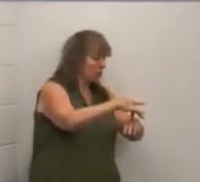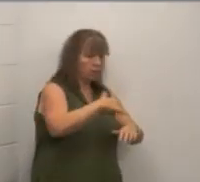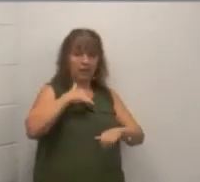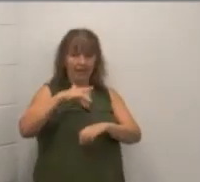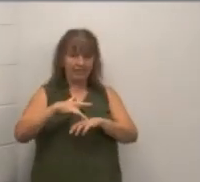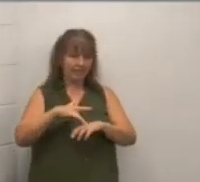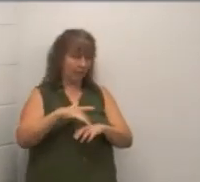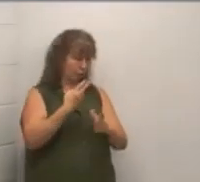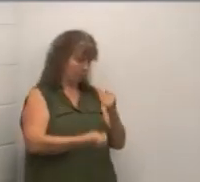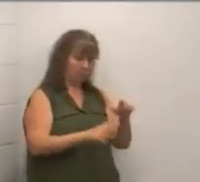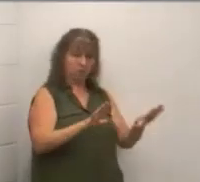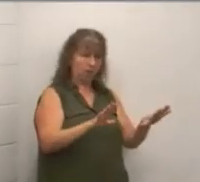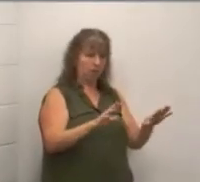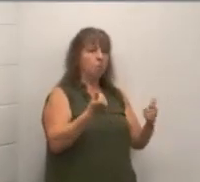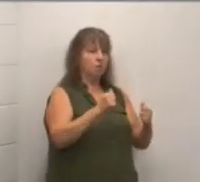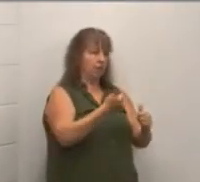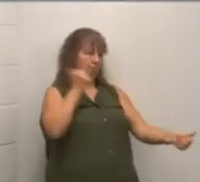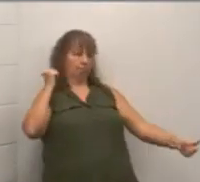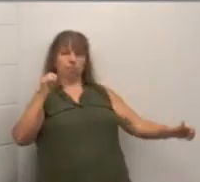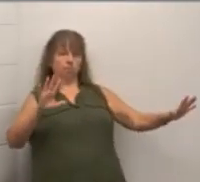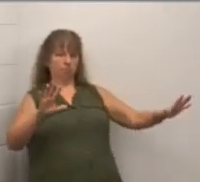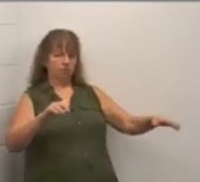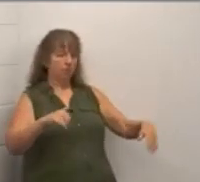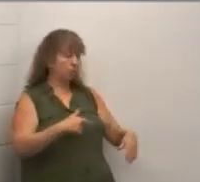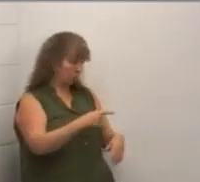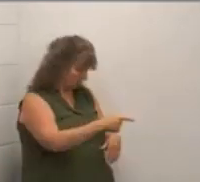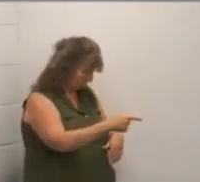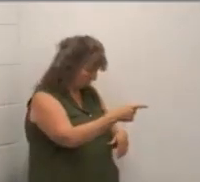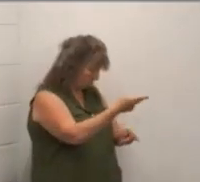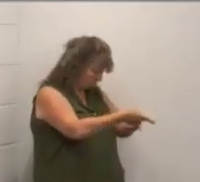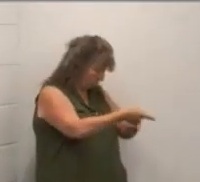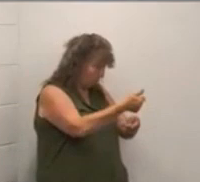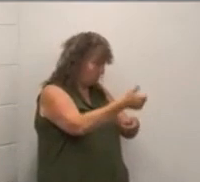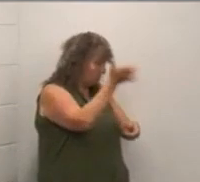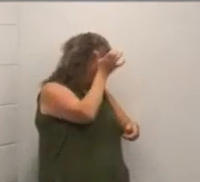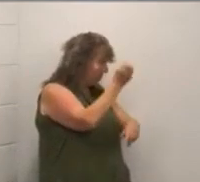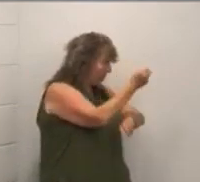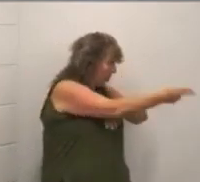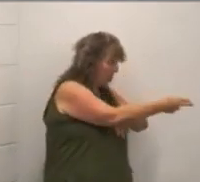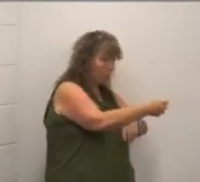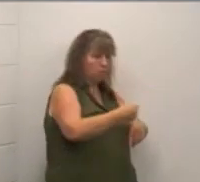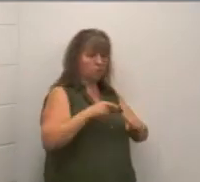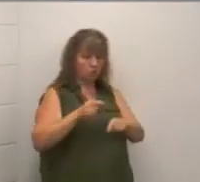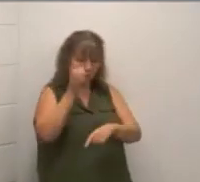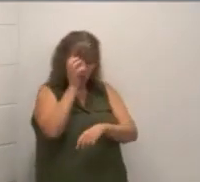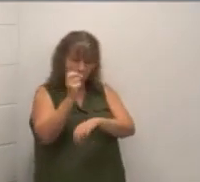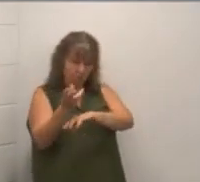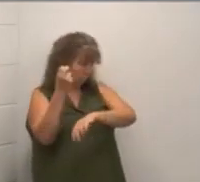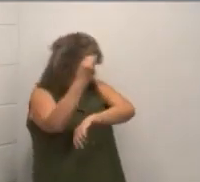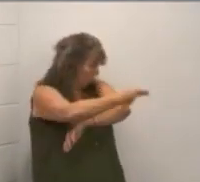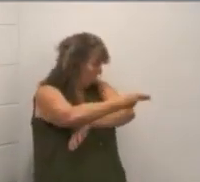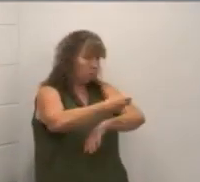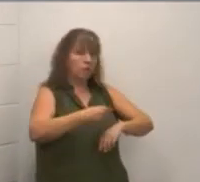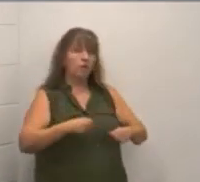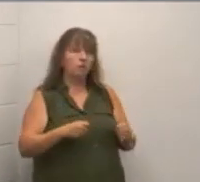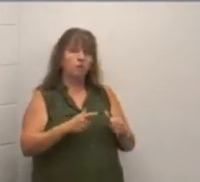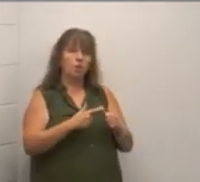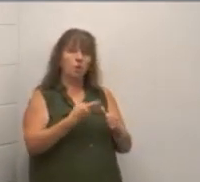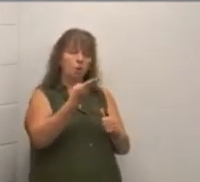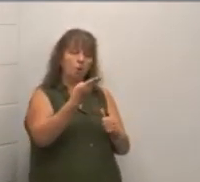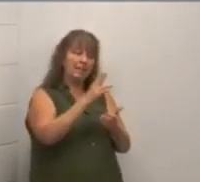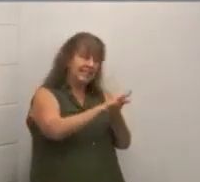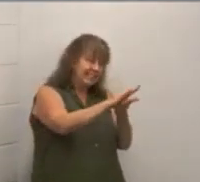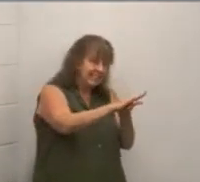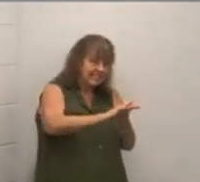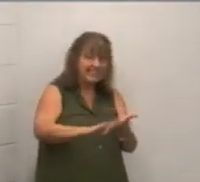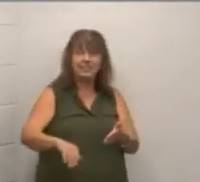eating and making it easy for the students to throw out their garbage. So hygiene, disinfecting,